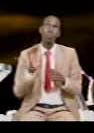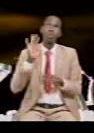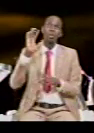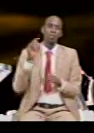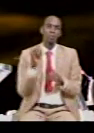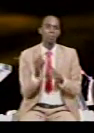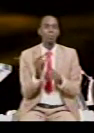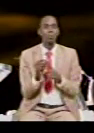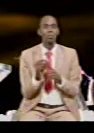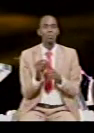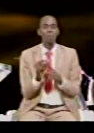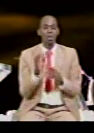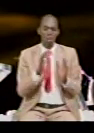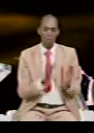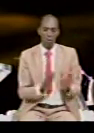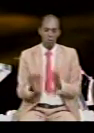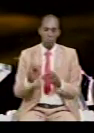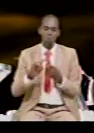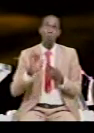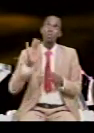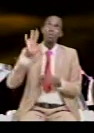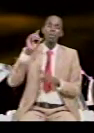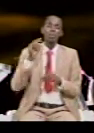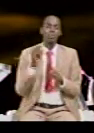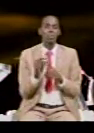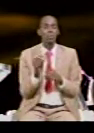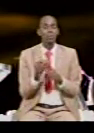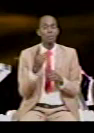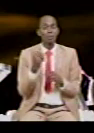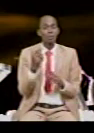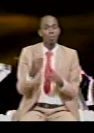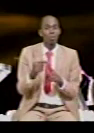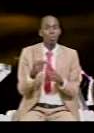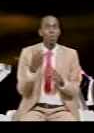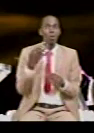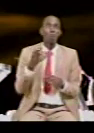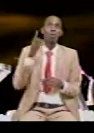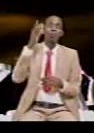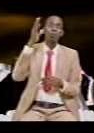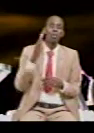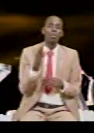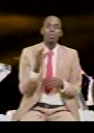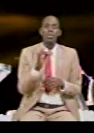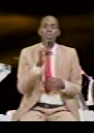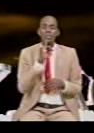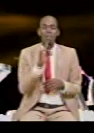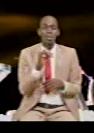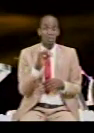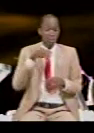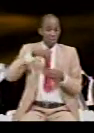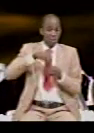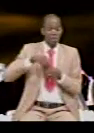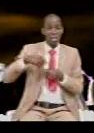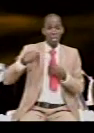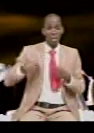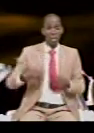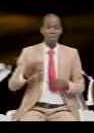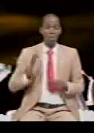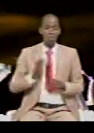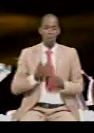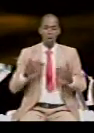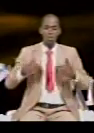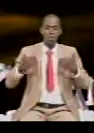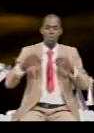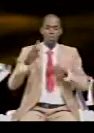word. According to thy word. The word of God in the heart of our young people will give